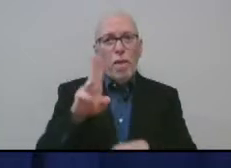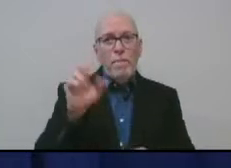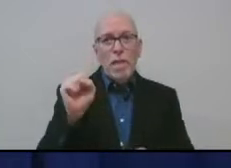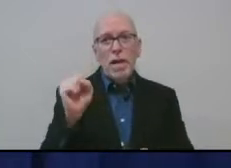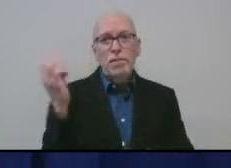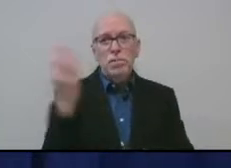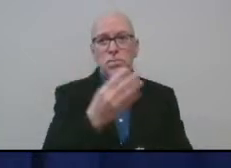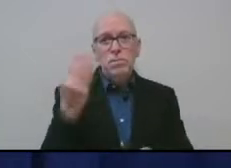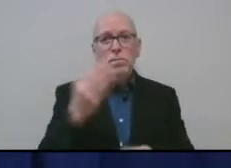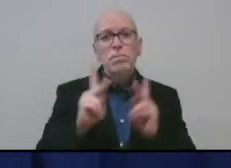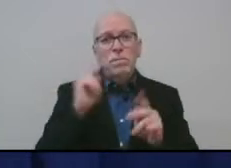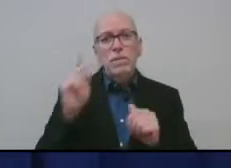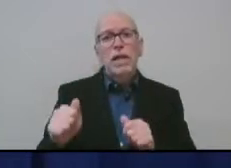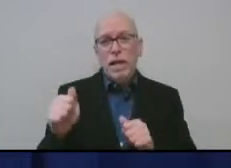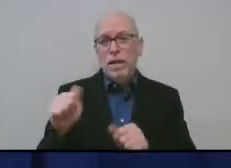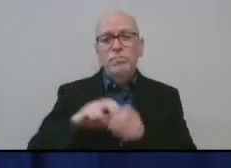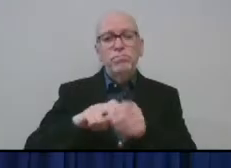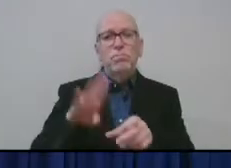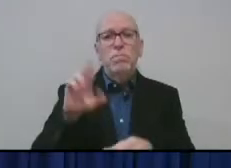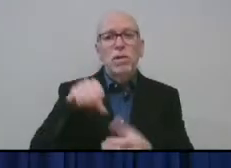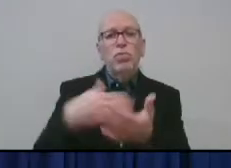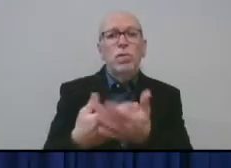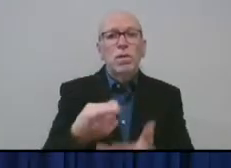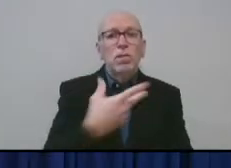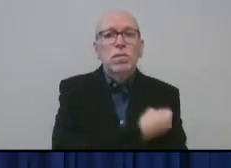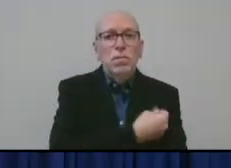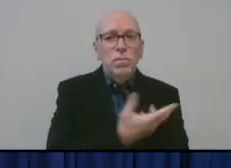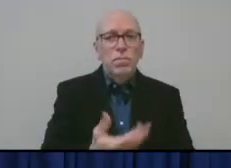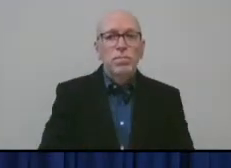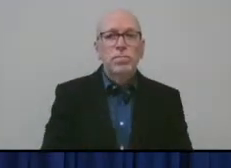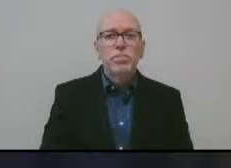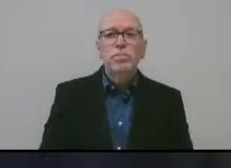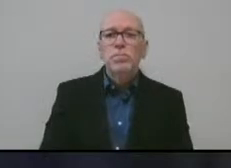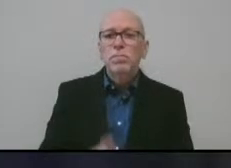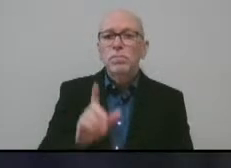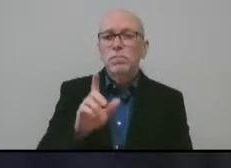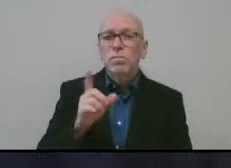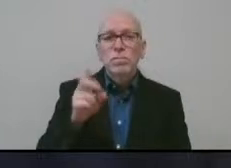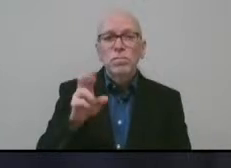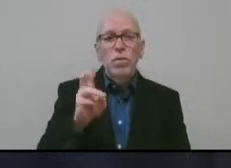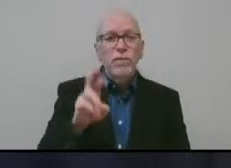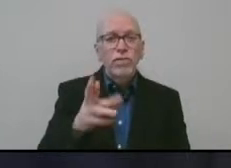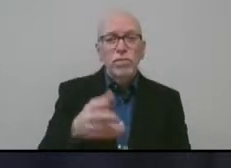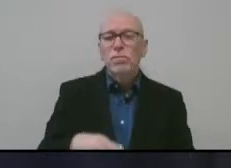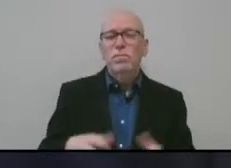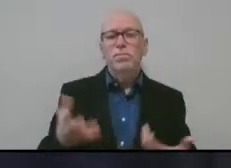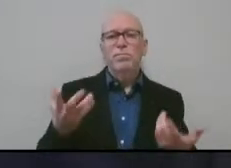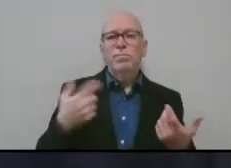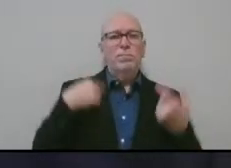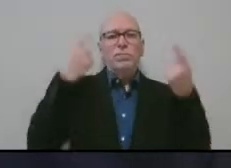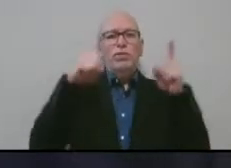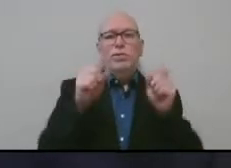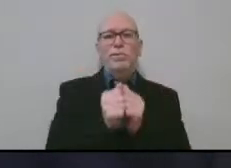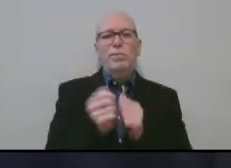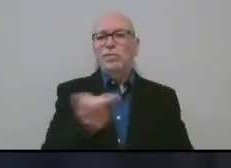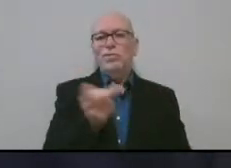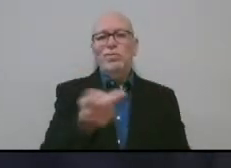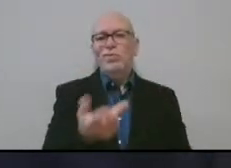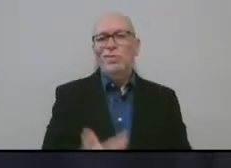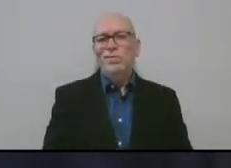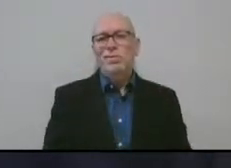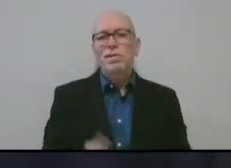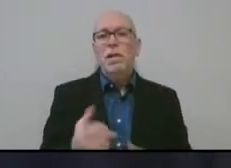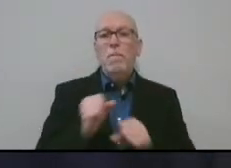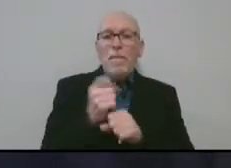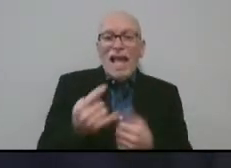get there. So Lindsay, do you want to add some more to that? I agree with both of you that making it convenient for people is